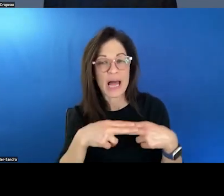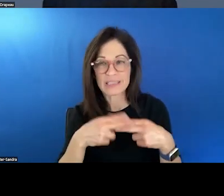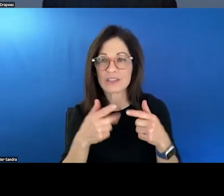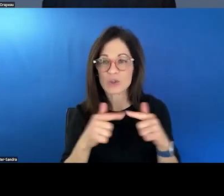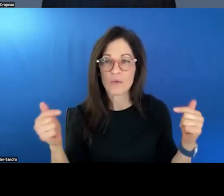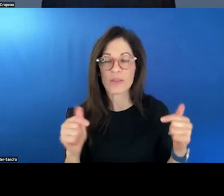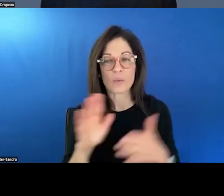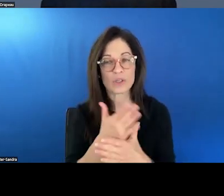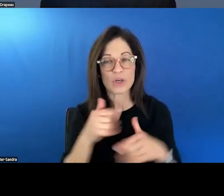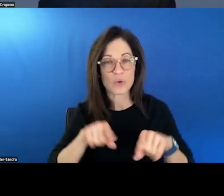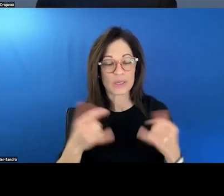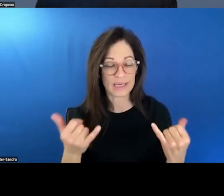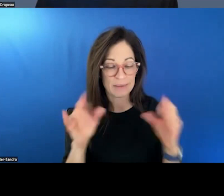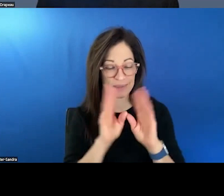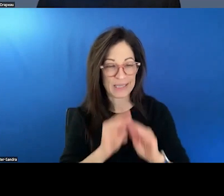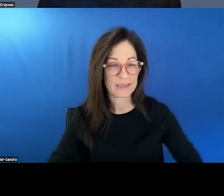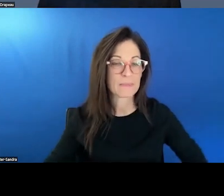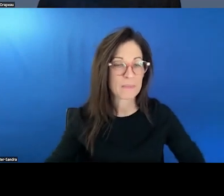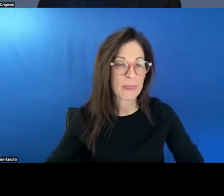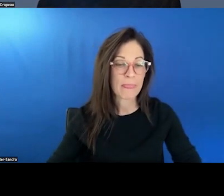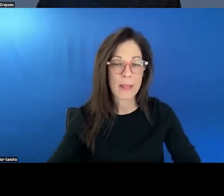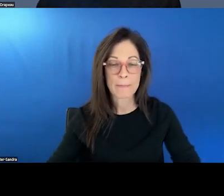during this episode.